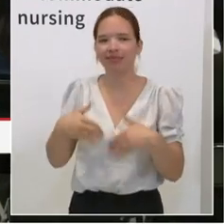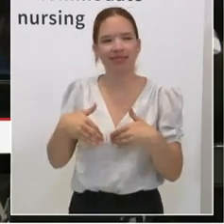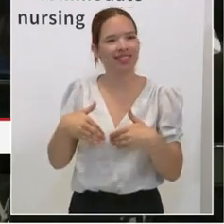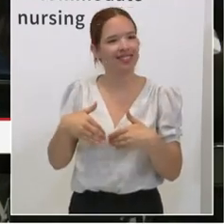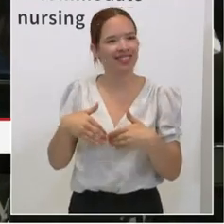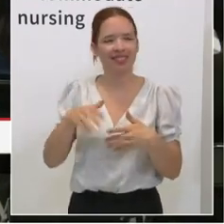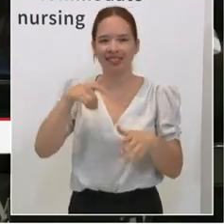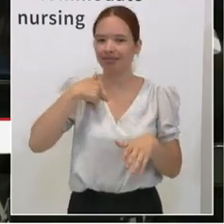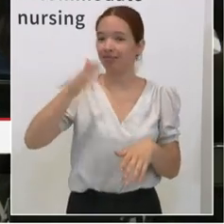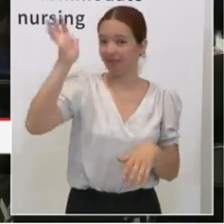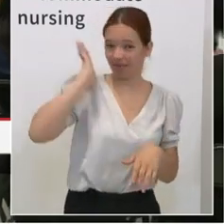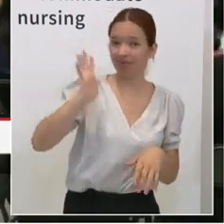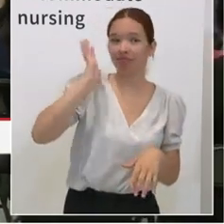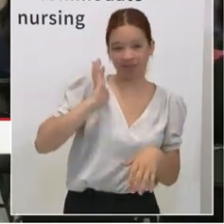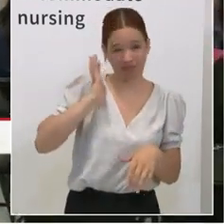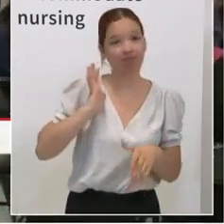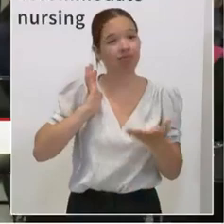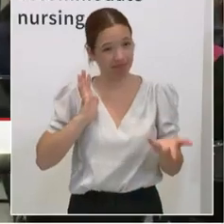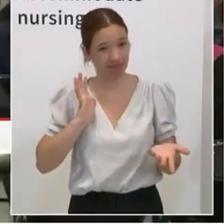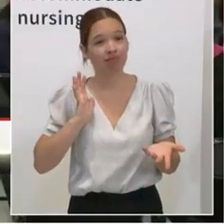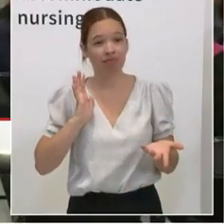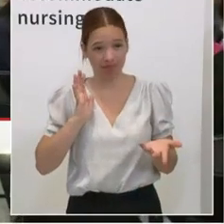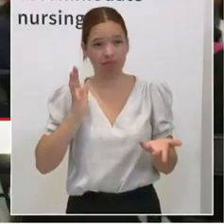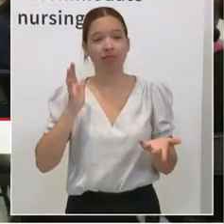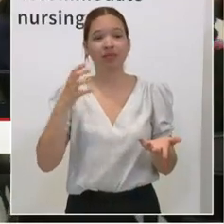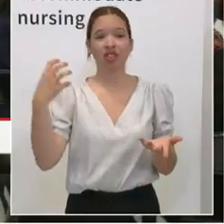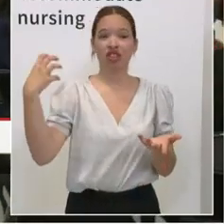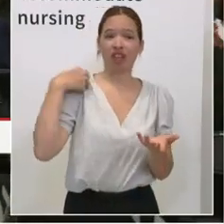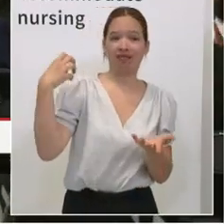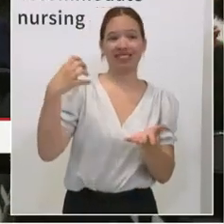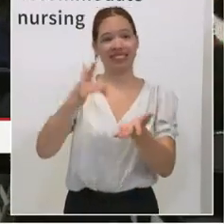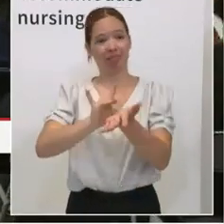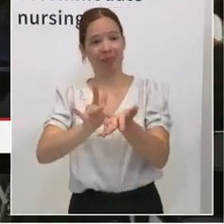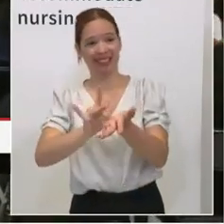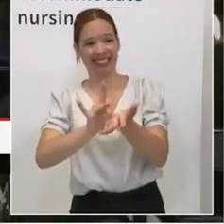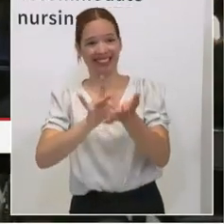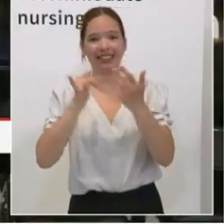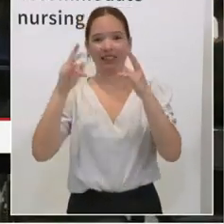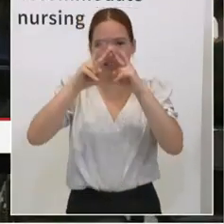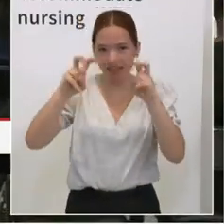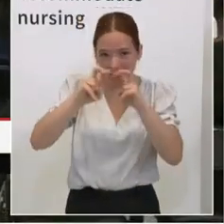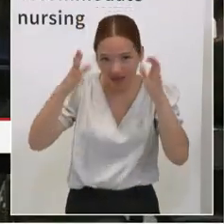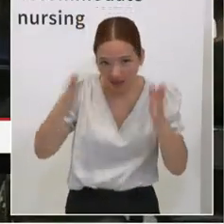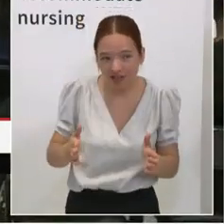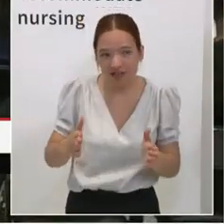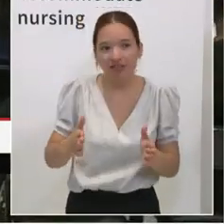right, Chief Medical Examiner Roger Mitchell, Dr. Mitchell, who's here.